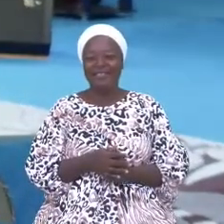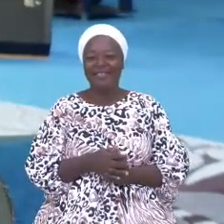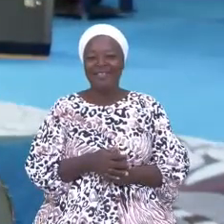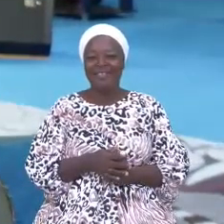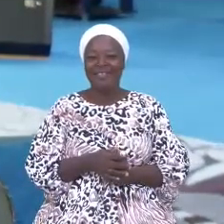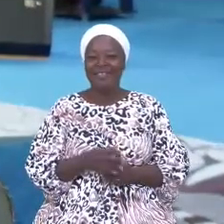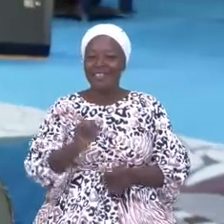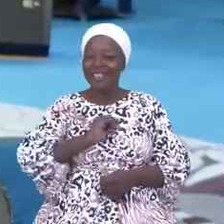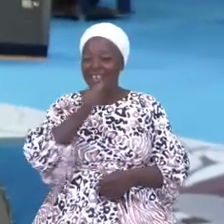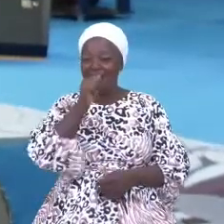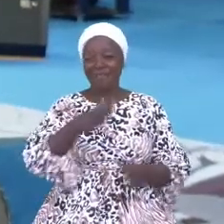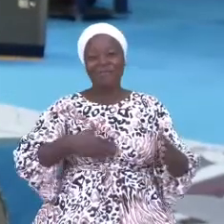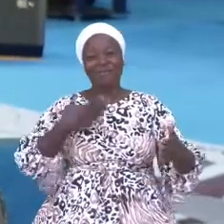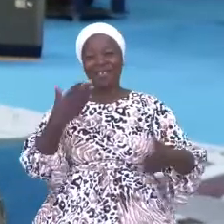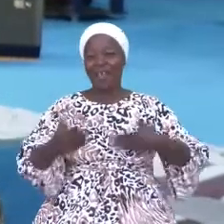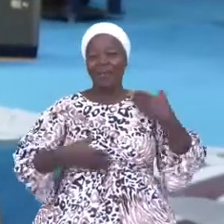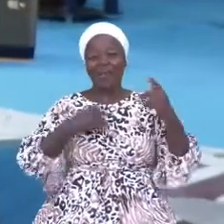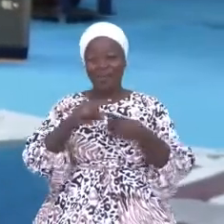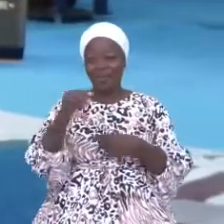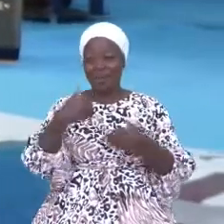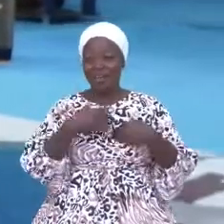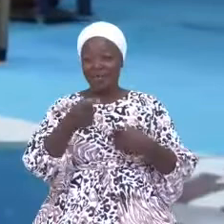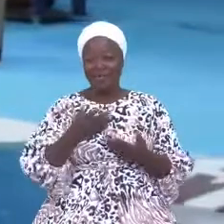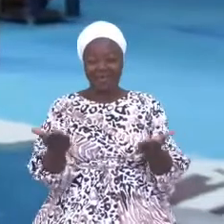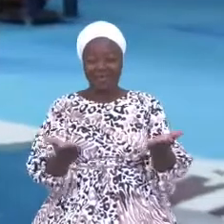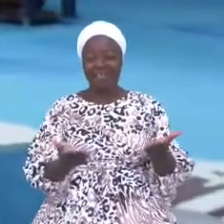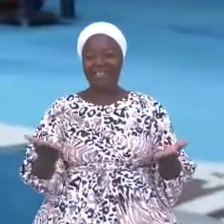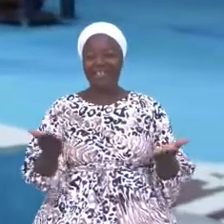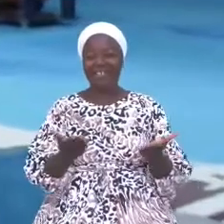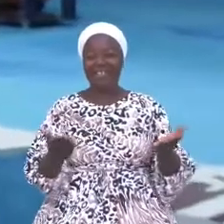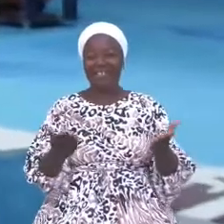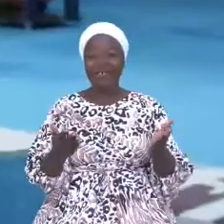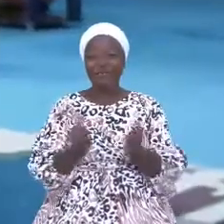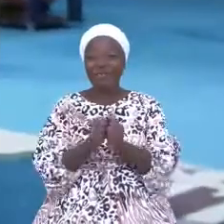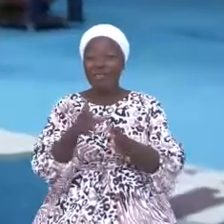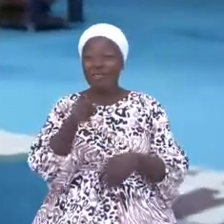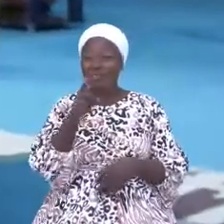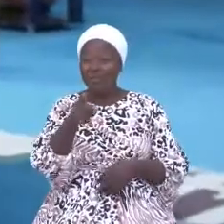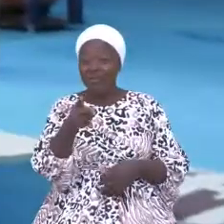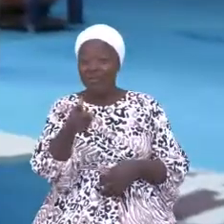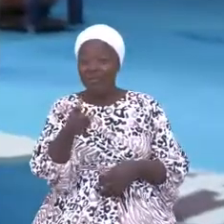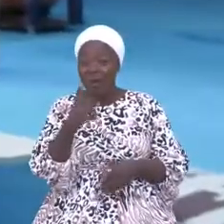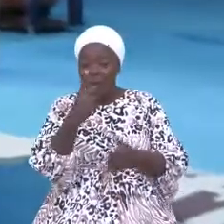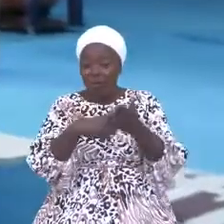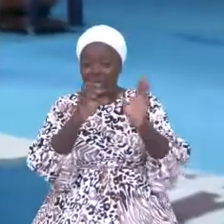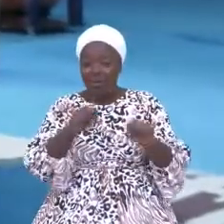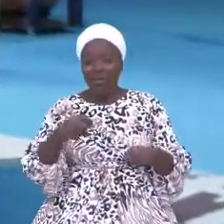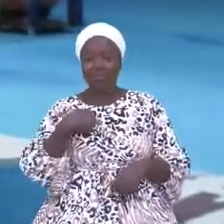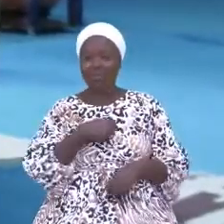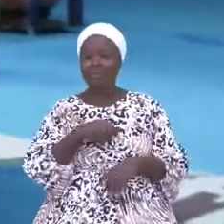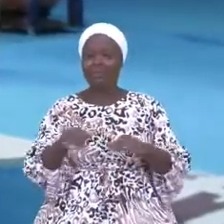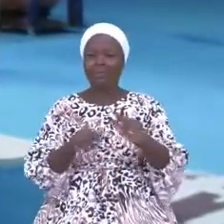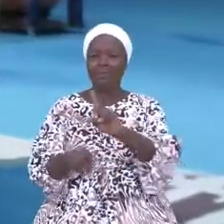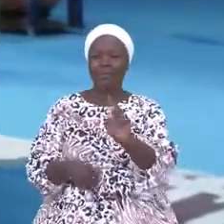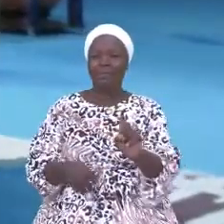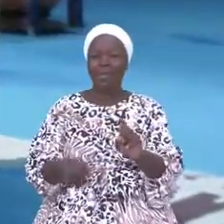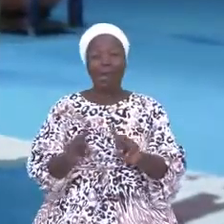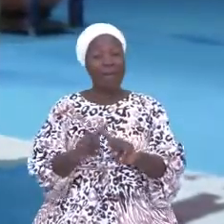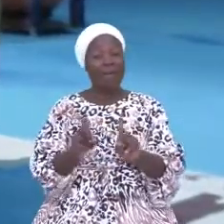I'm happy to have you here. Without you, what could we do?